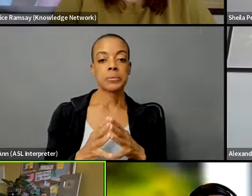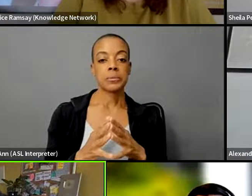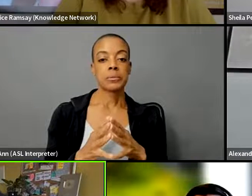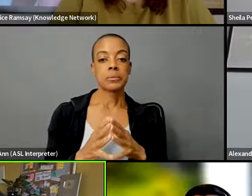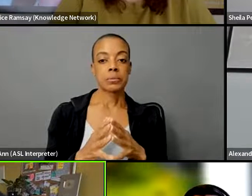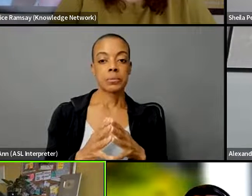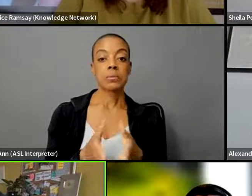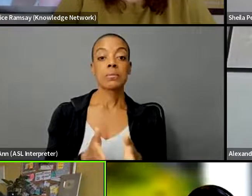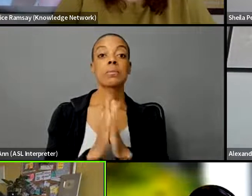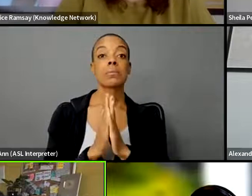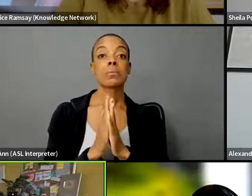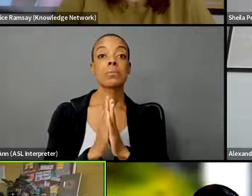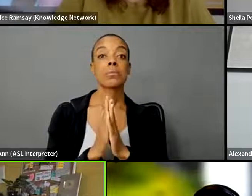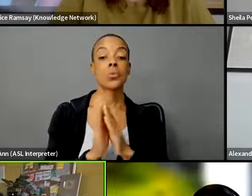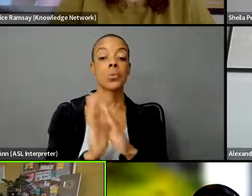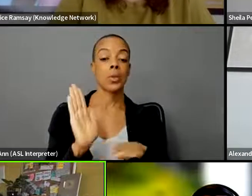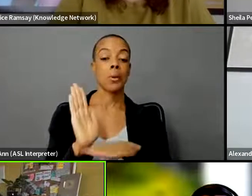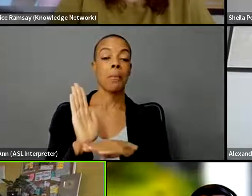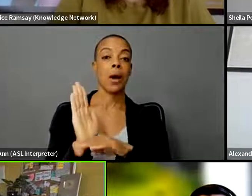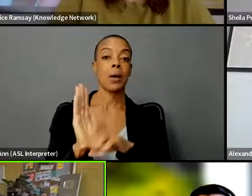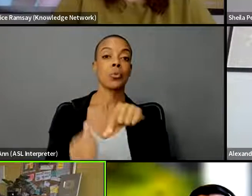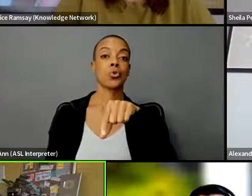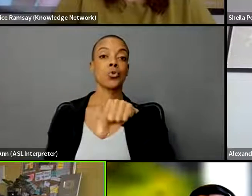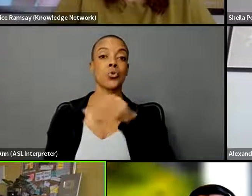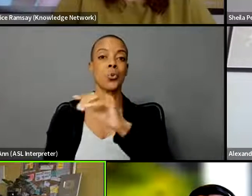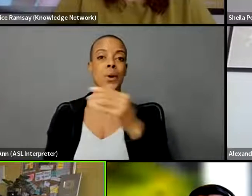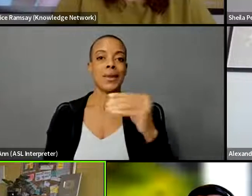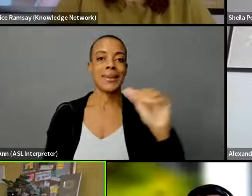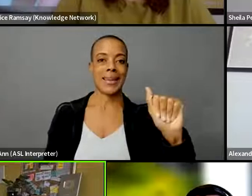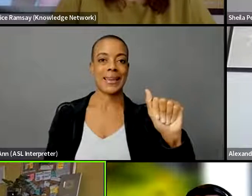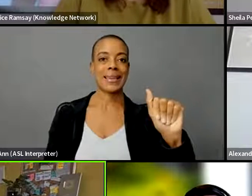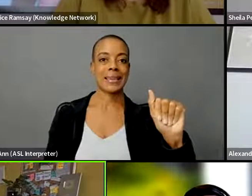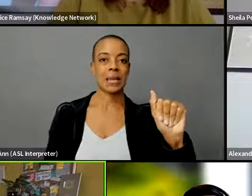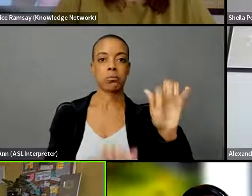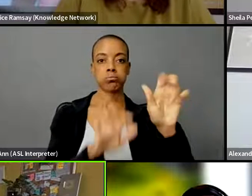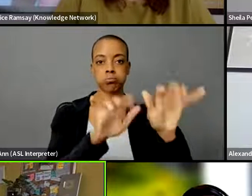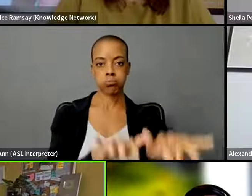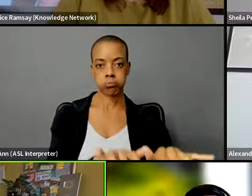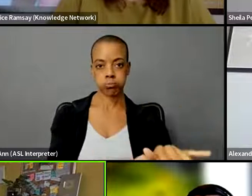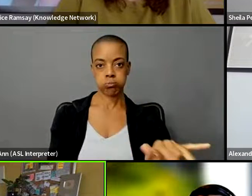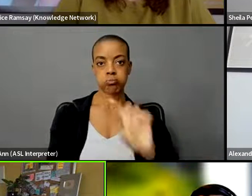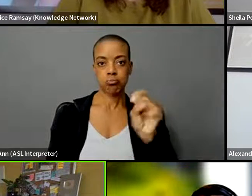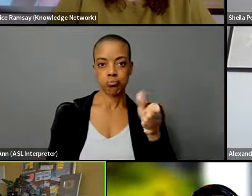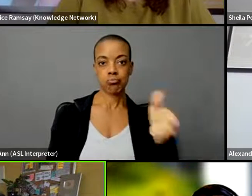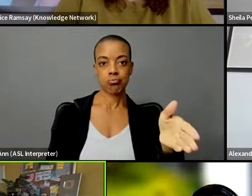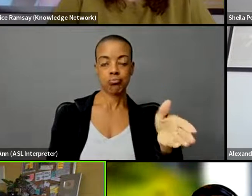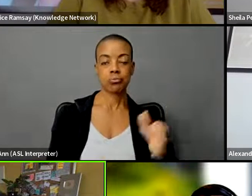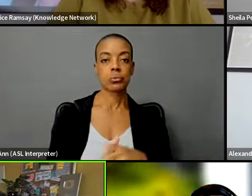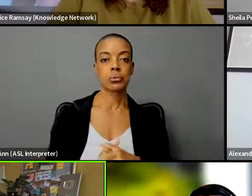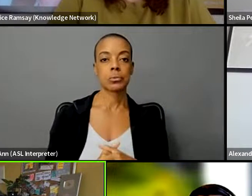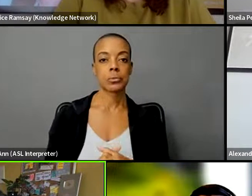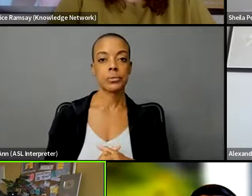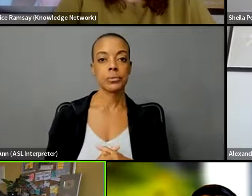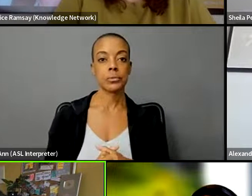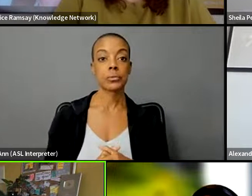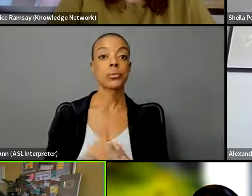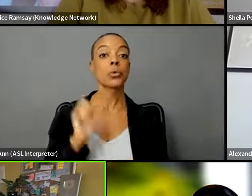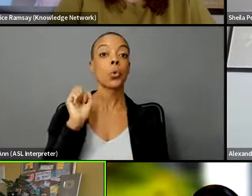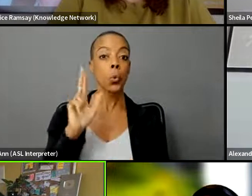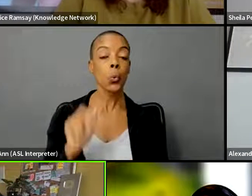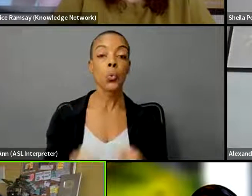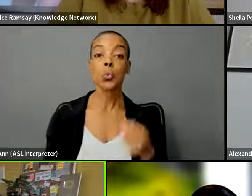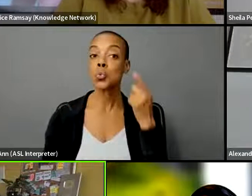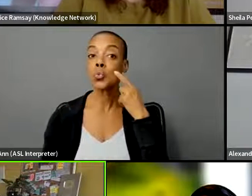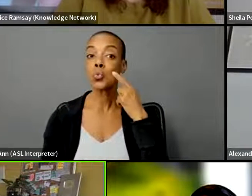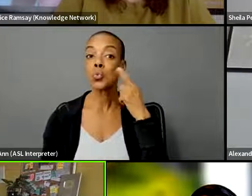to use the questions on the Zoom Q&A sort of tab, or the YouTube live